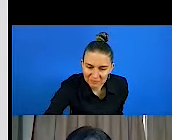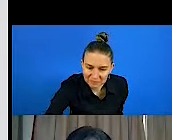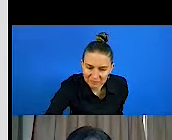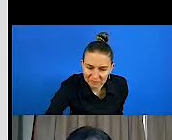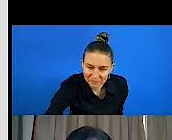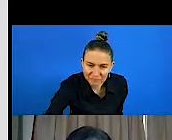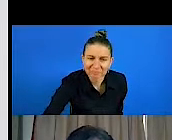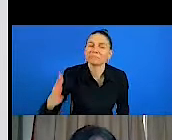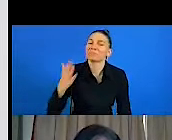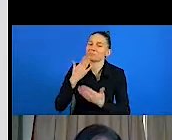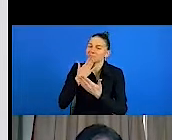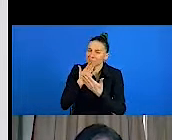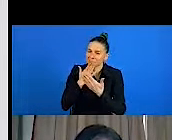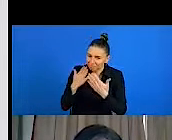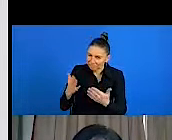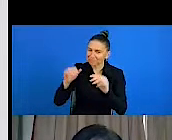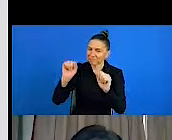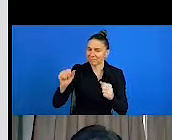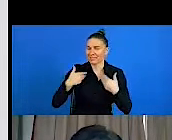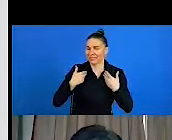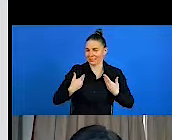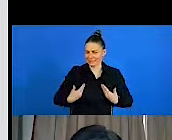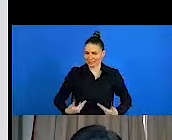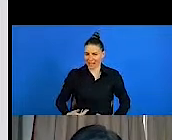Bangladesh. And maybe just before